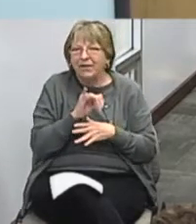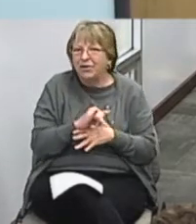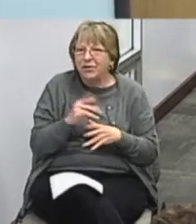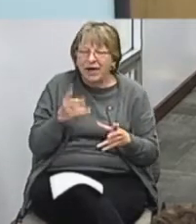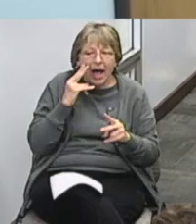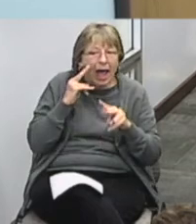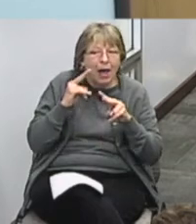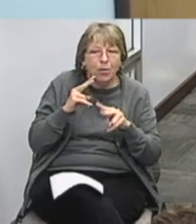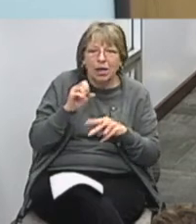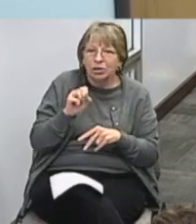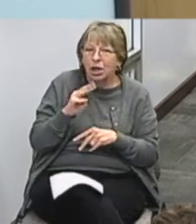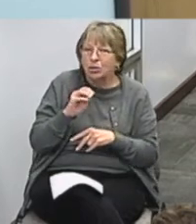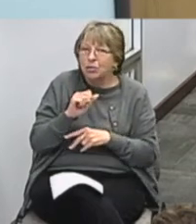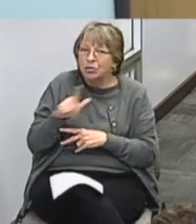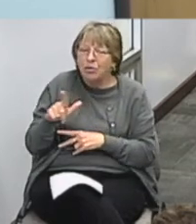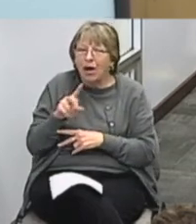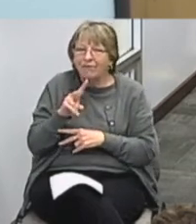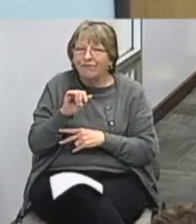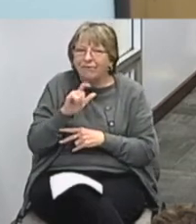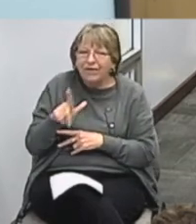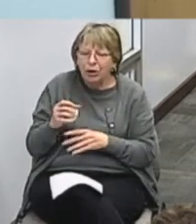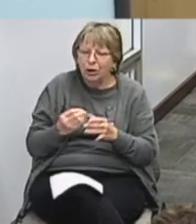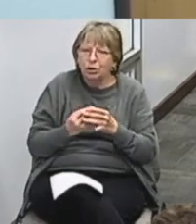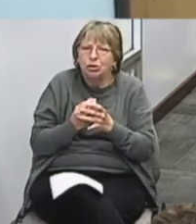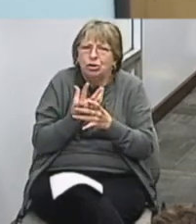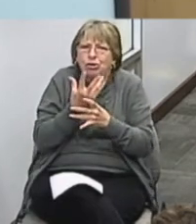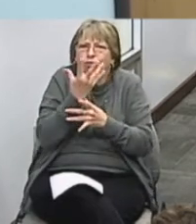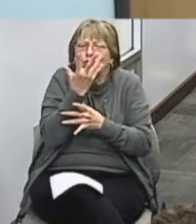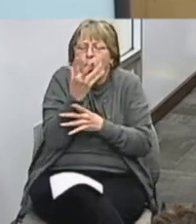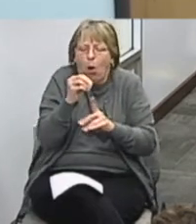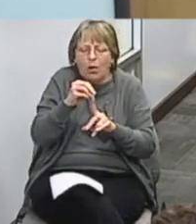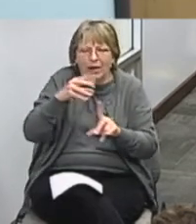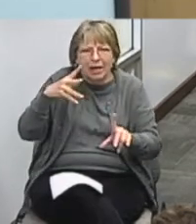grow. This park is